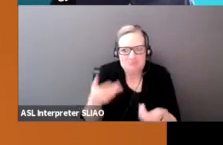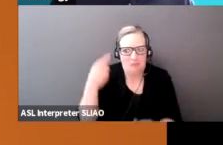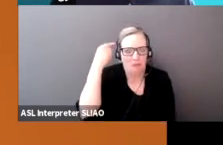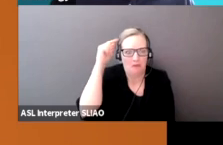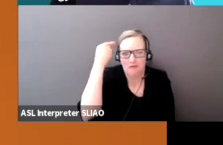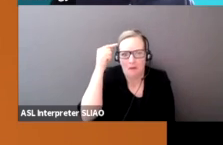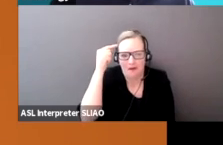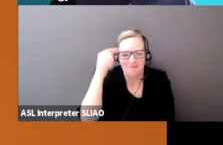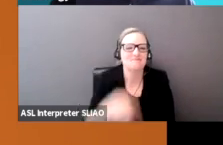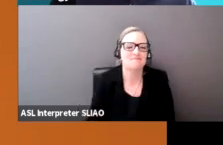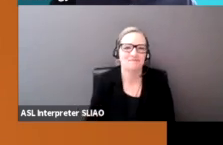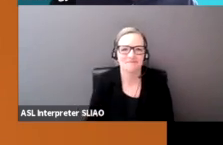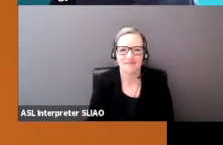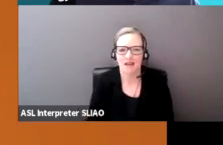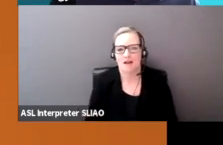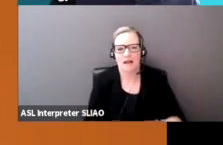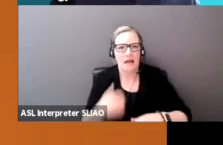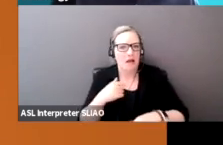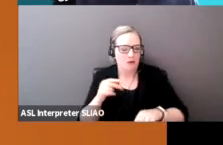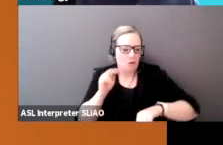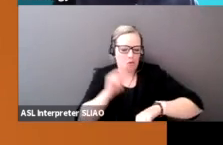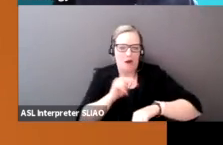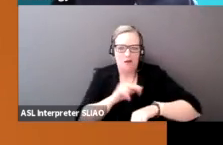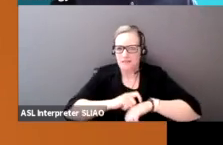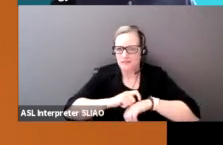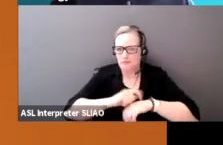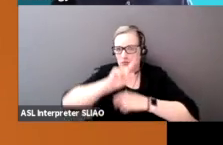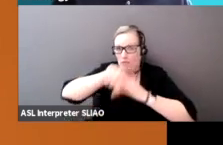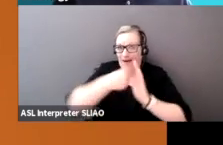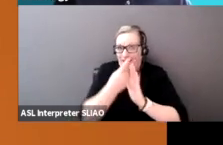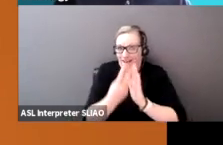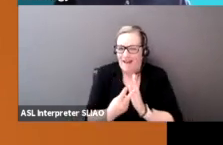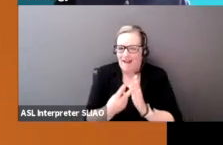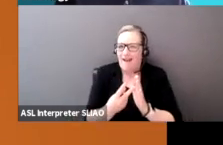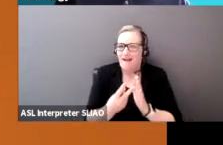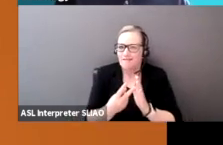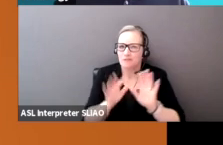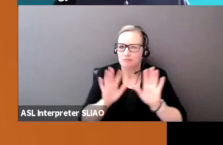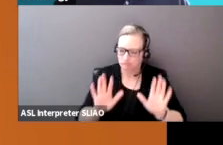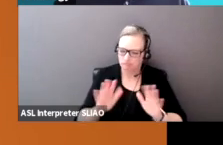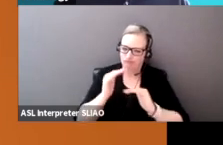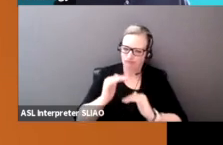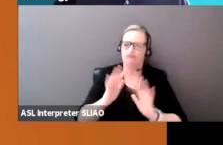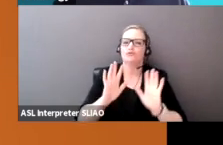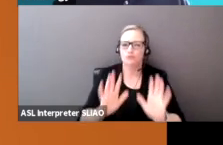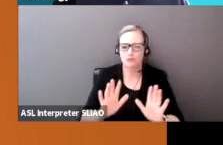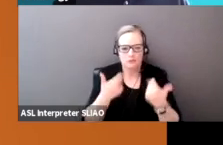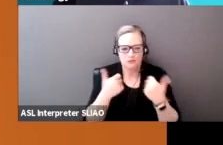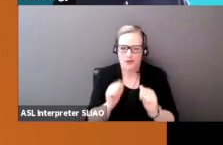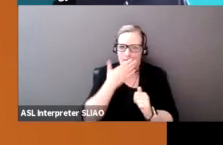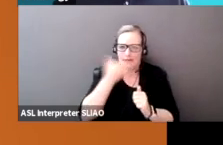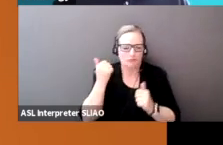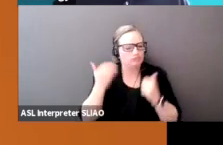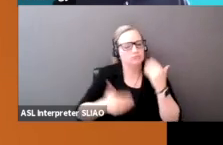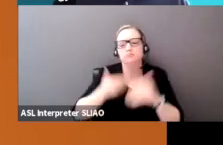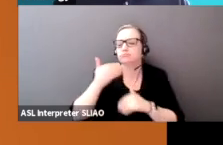and I want to be cognizant of the time, so we're going to try and get through this material as we can. And